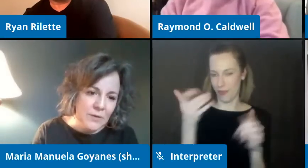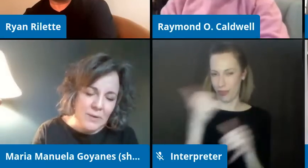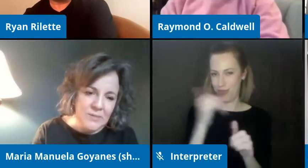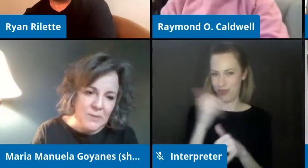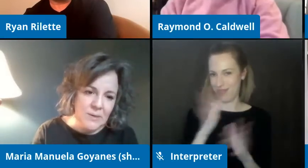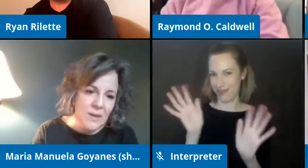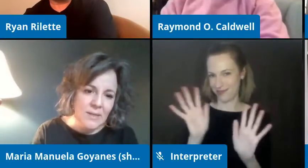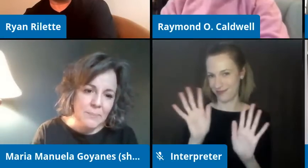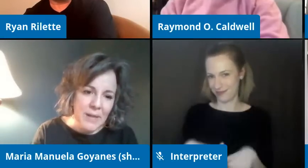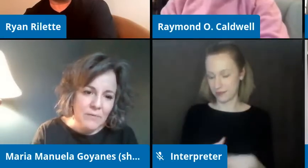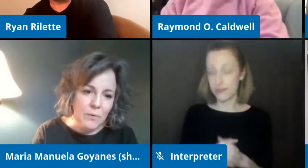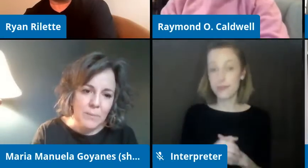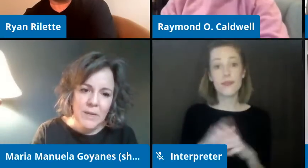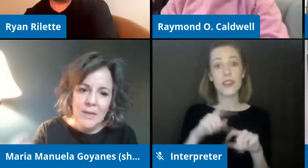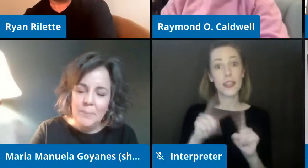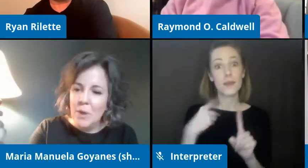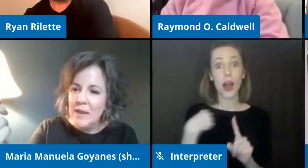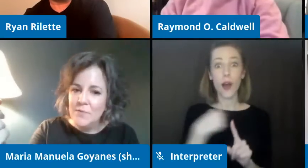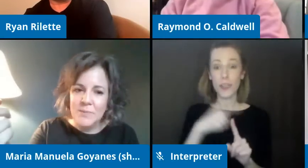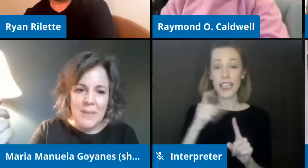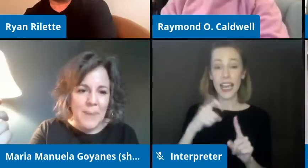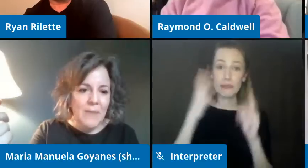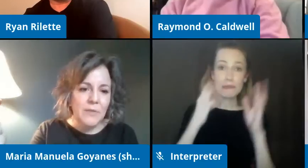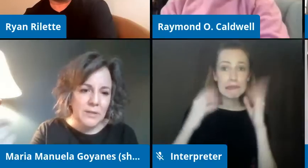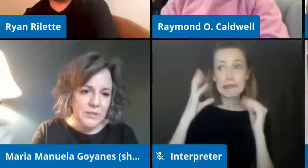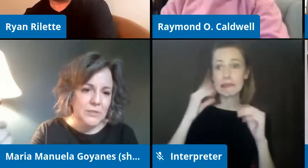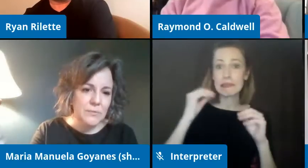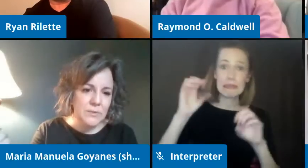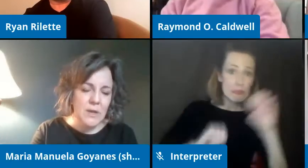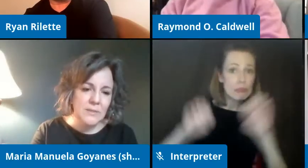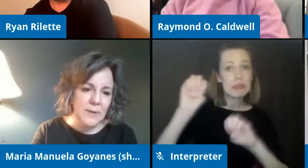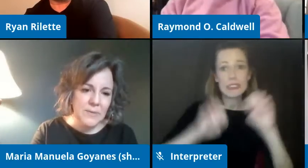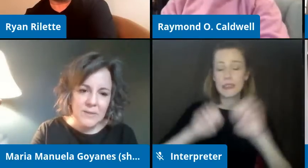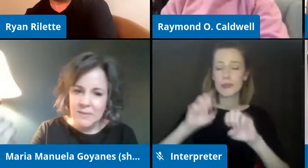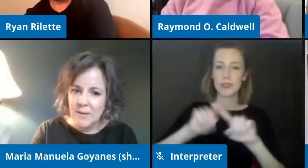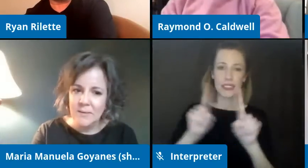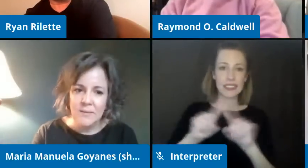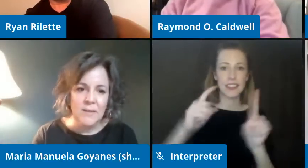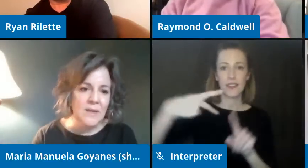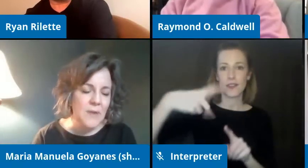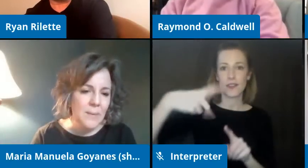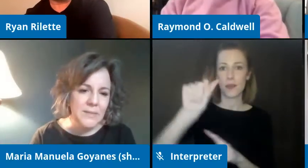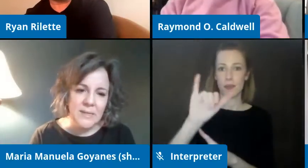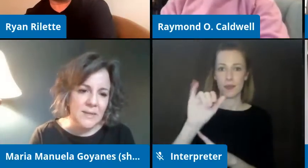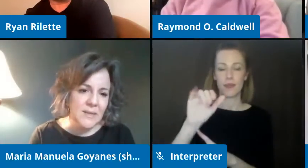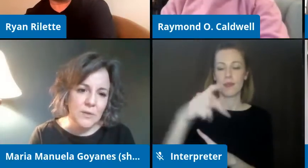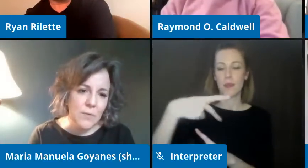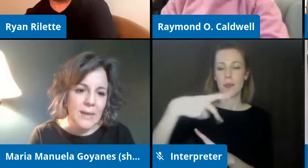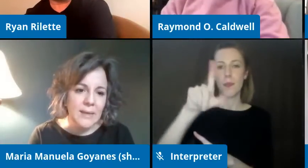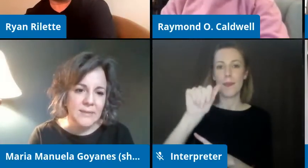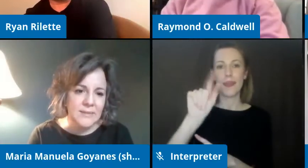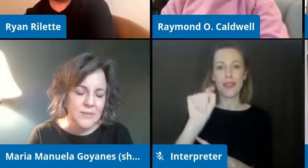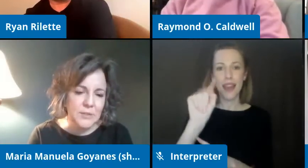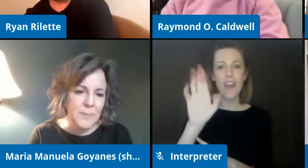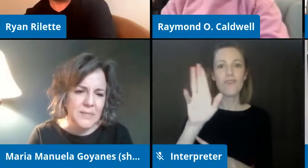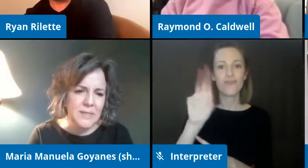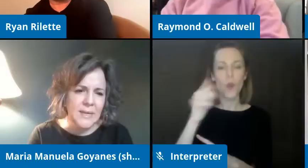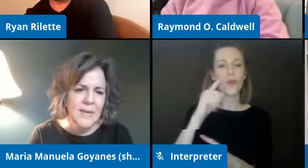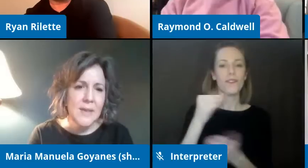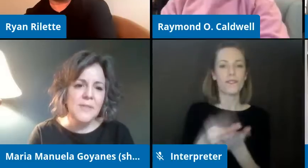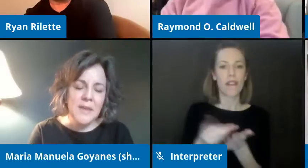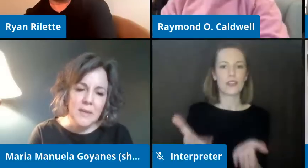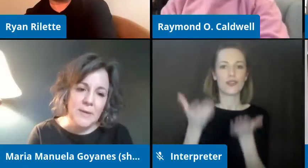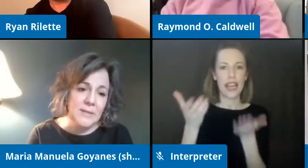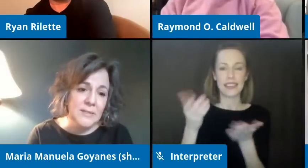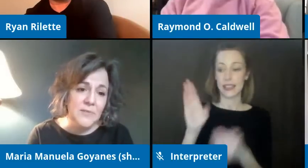we need to experiment with fundraising on an online platform. Brian from Step Africa just talked about this on the live comments, and I think you're right. It's just